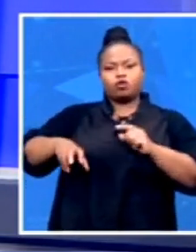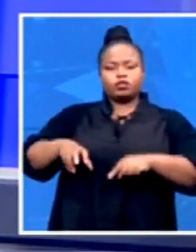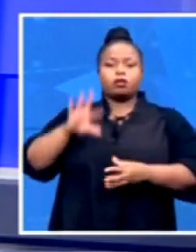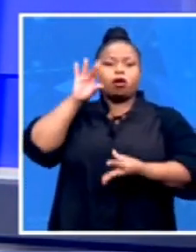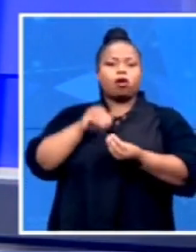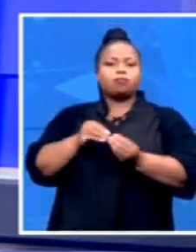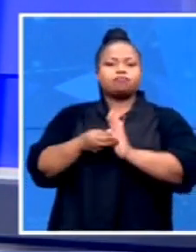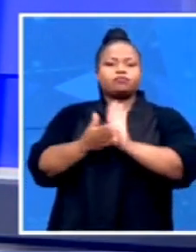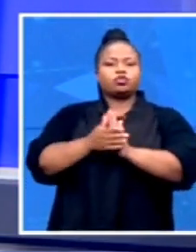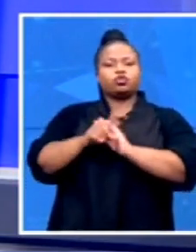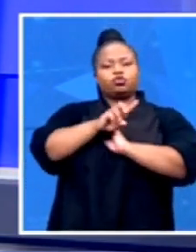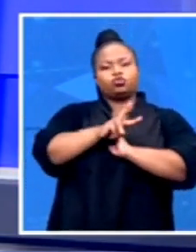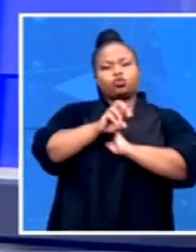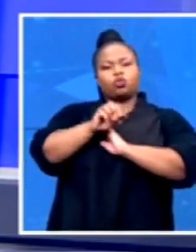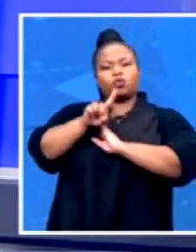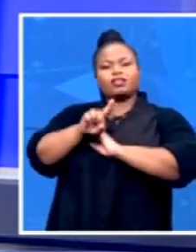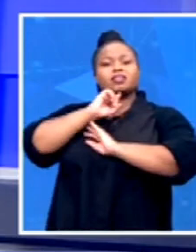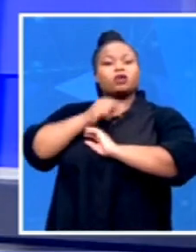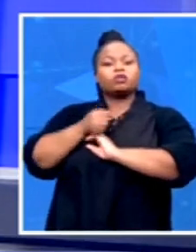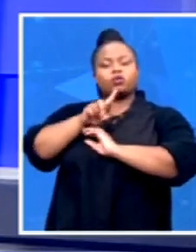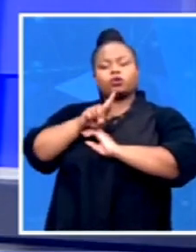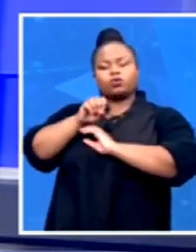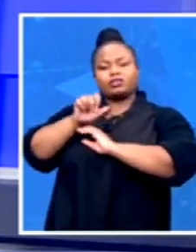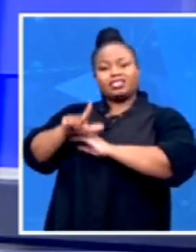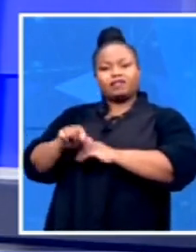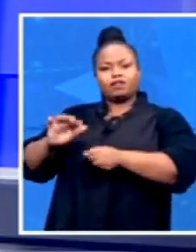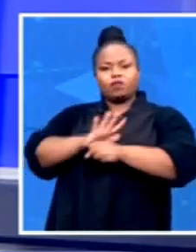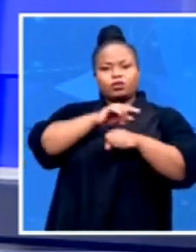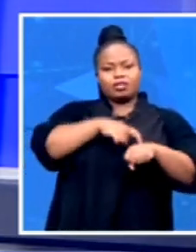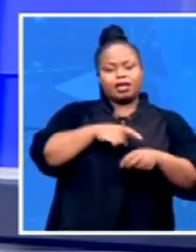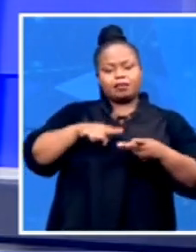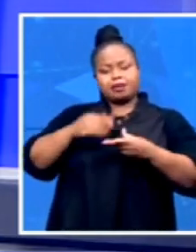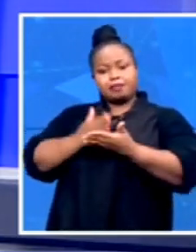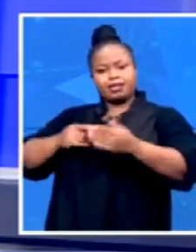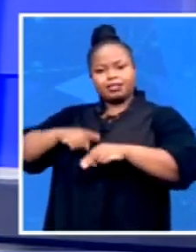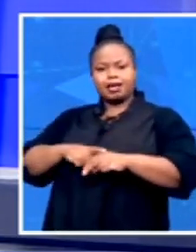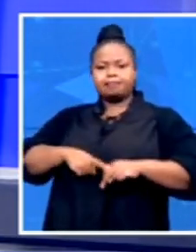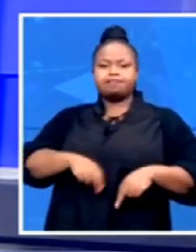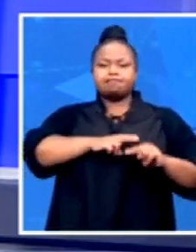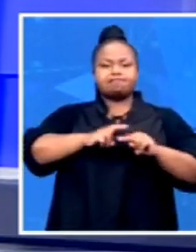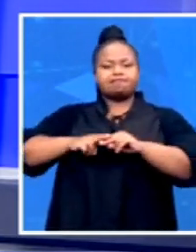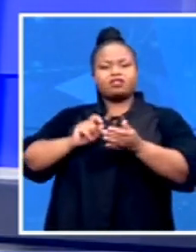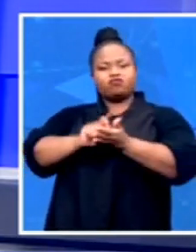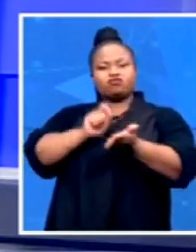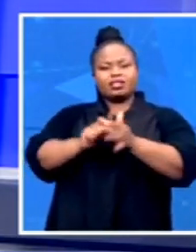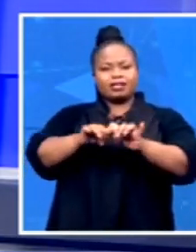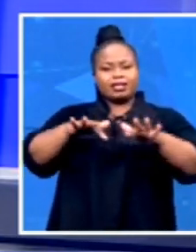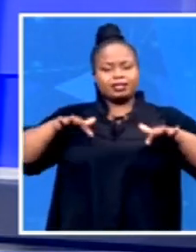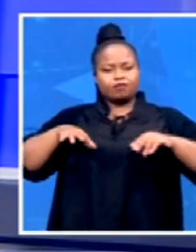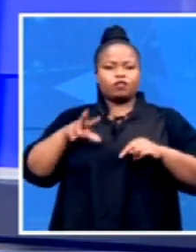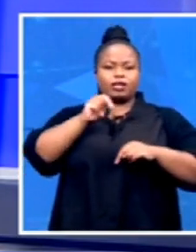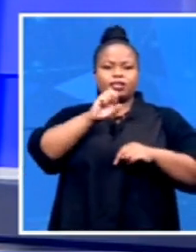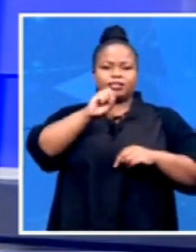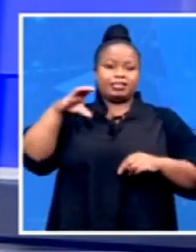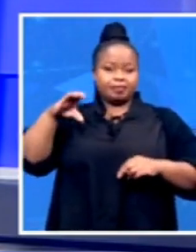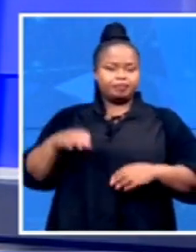201,107 full-time and part-time candidates will be sitting for the National Senior Certificate Examinations in that province. According to the Provincial Department of